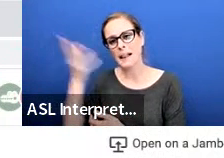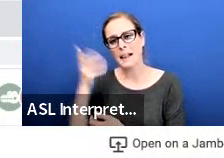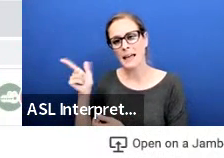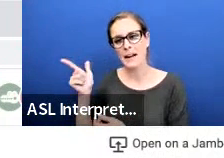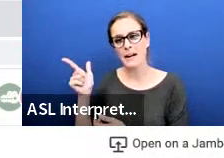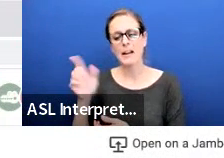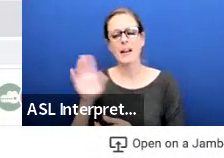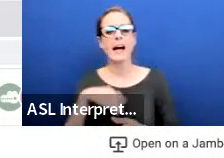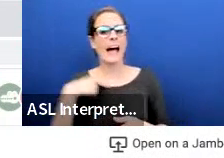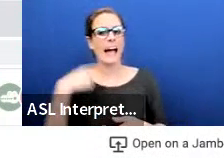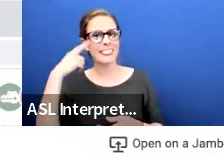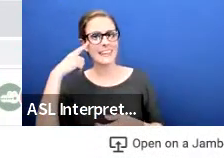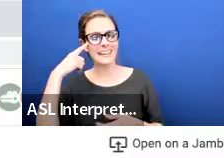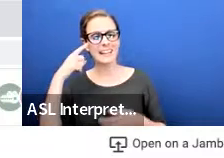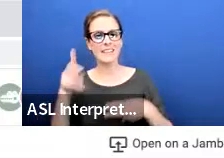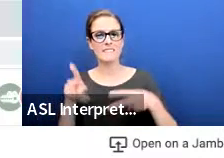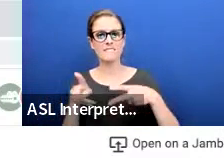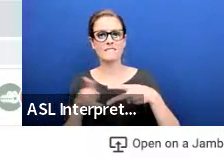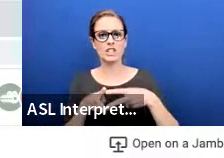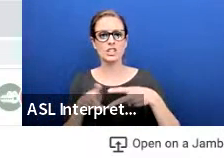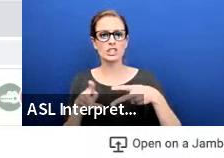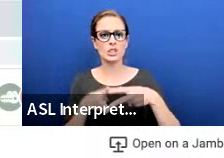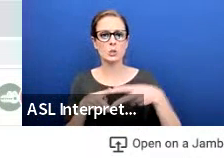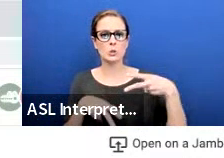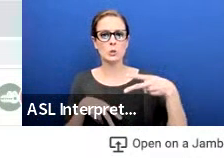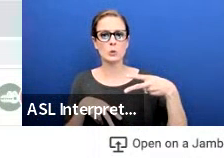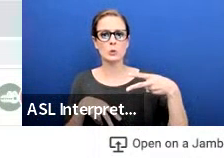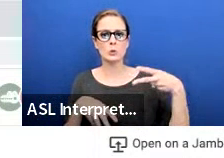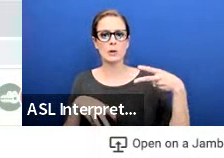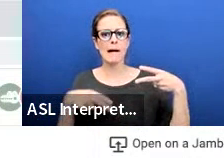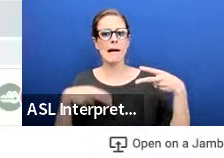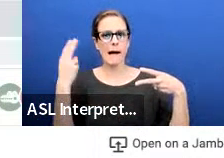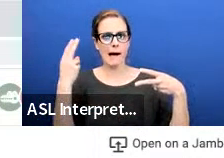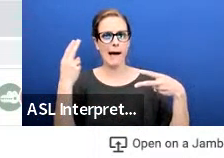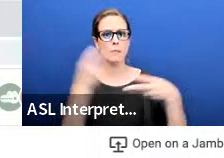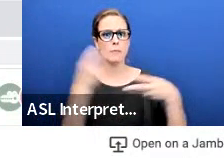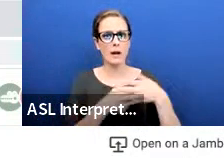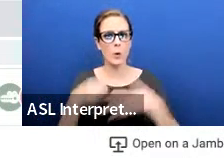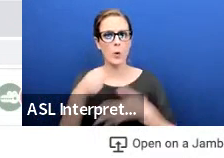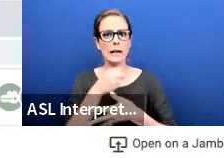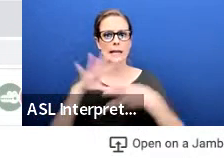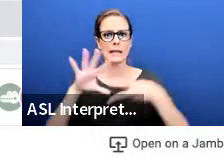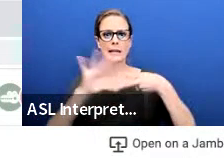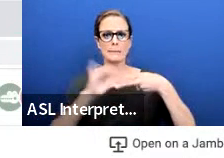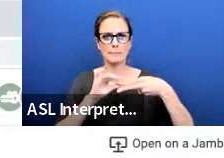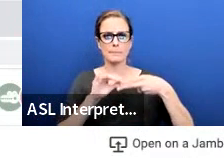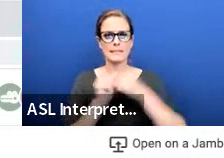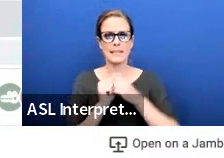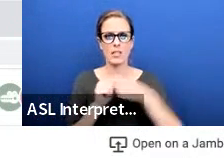the first two are so linked that they're both high priority and they need to go together.